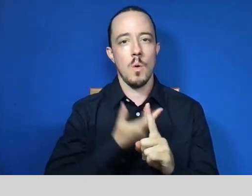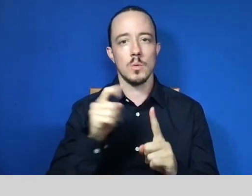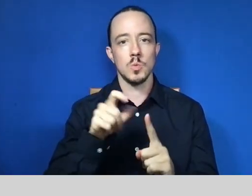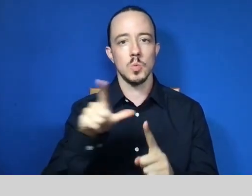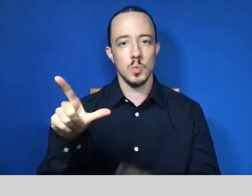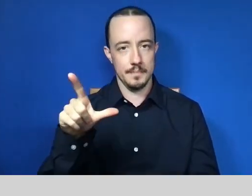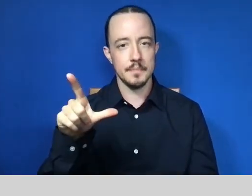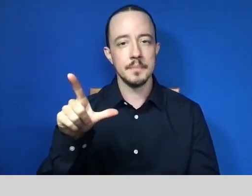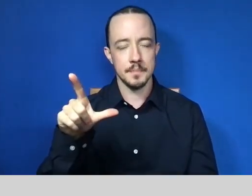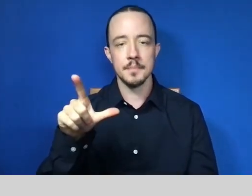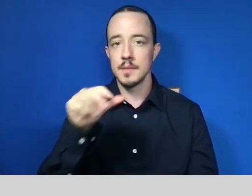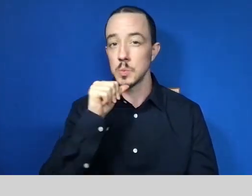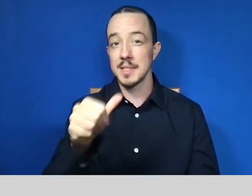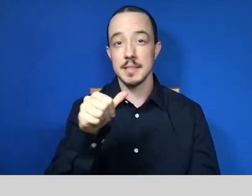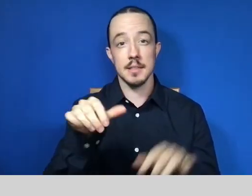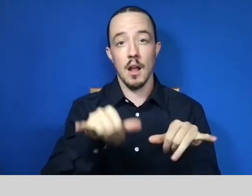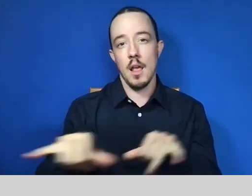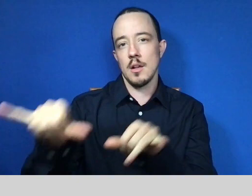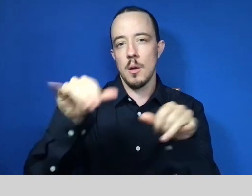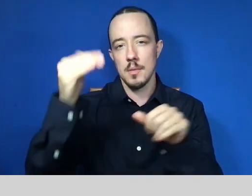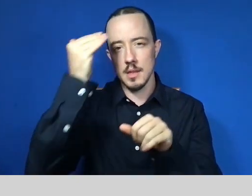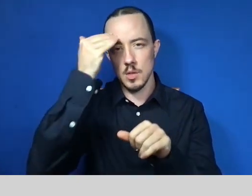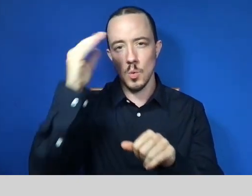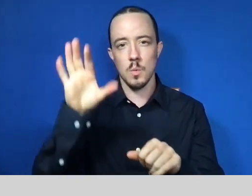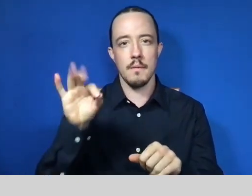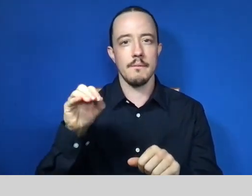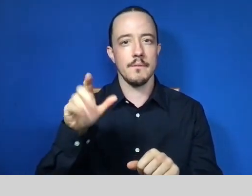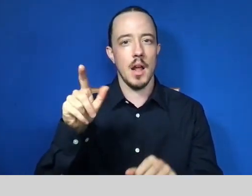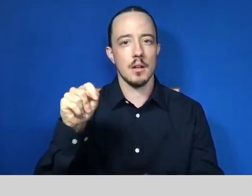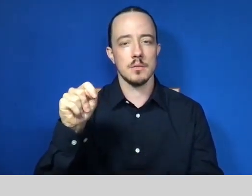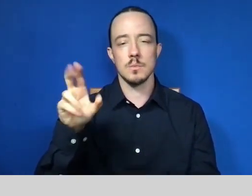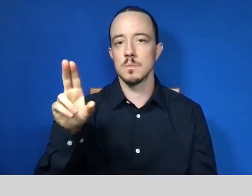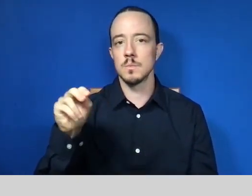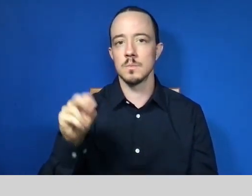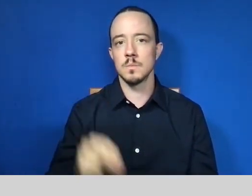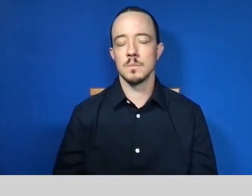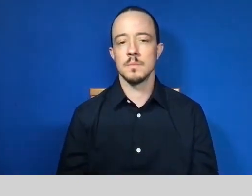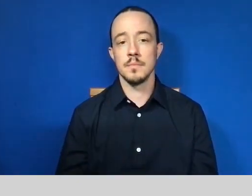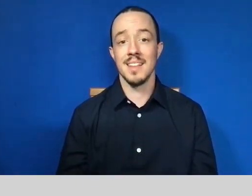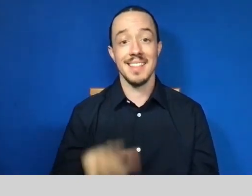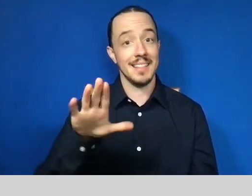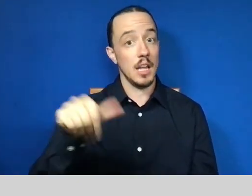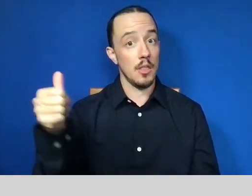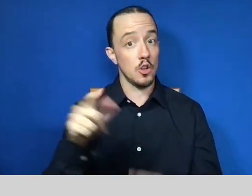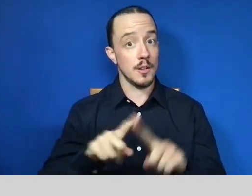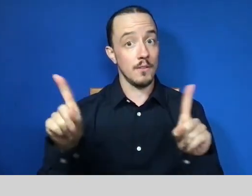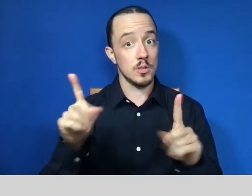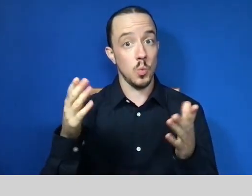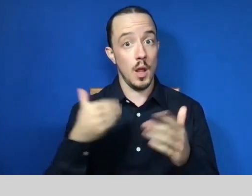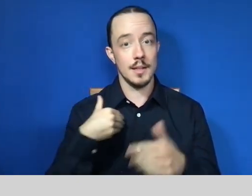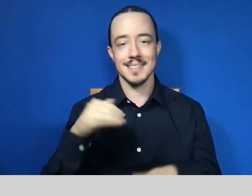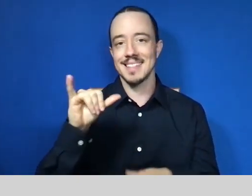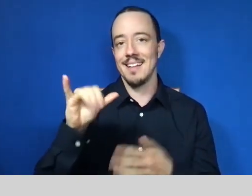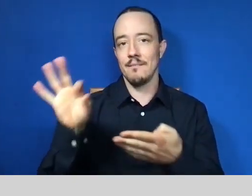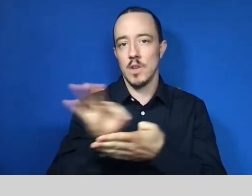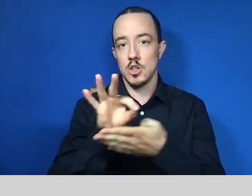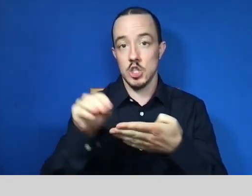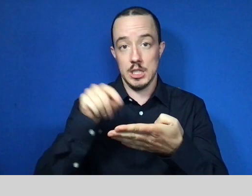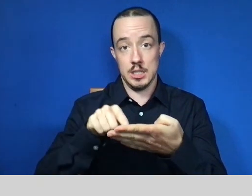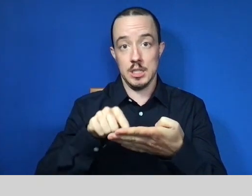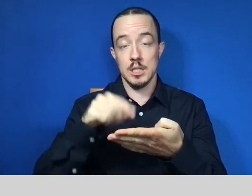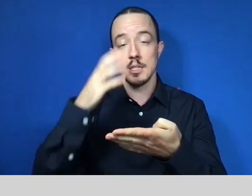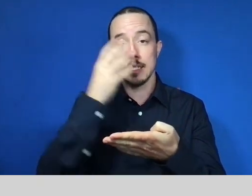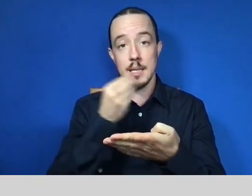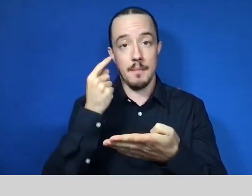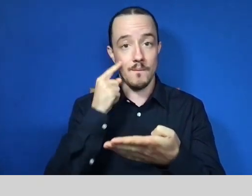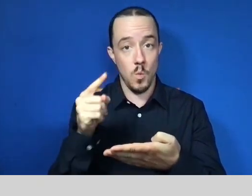tool. So this is not a commonly known fact. And the other difference is that the sleep for function that was